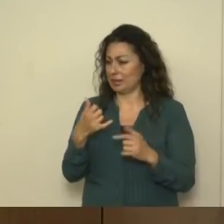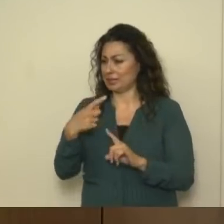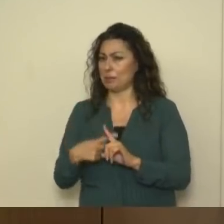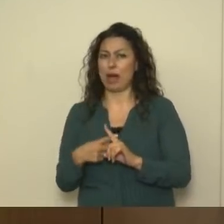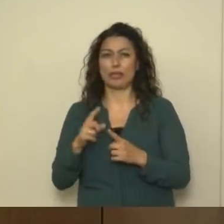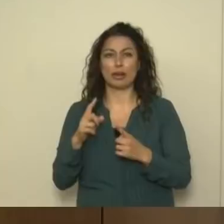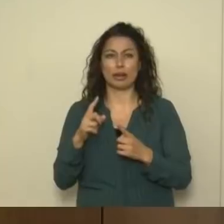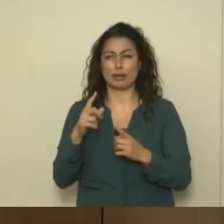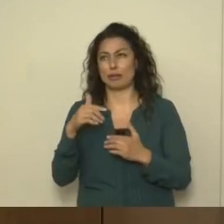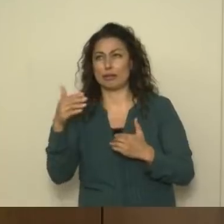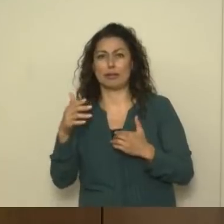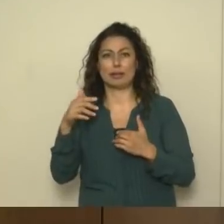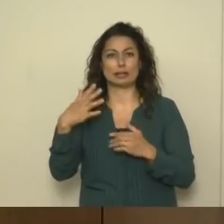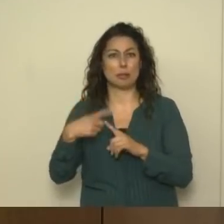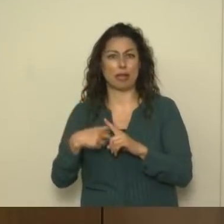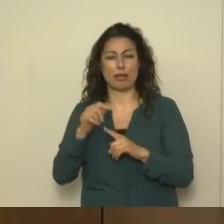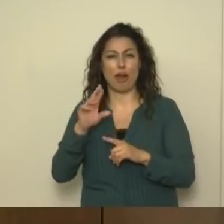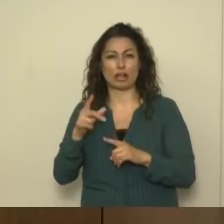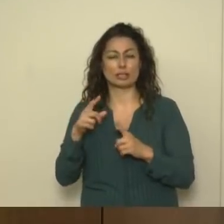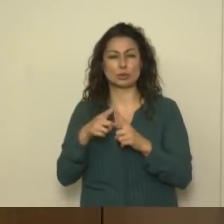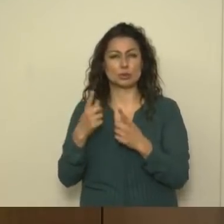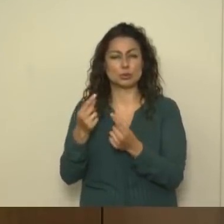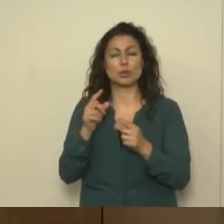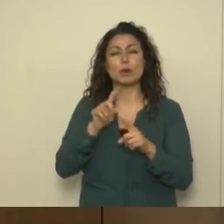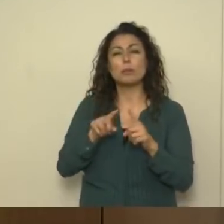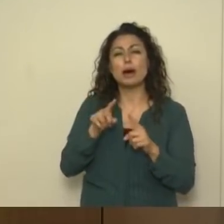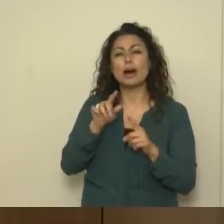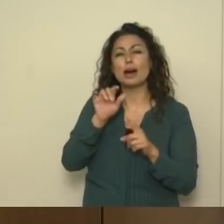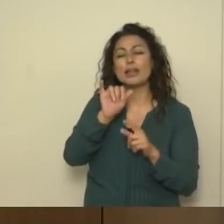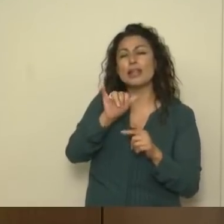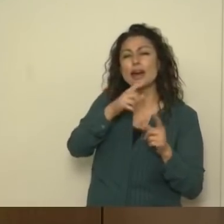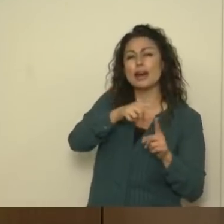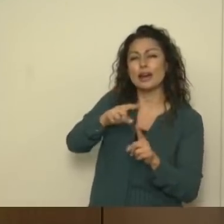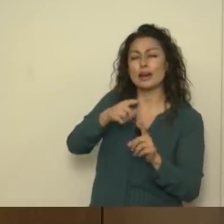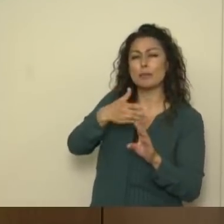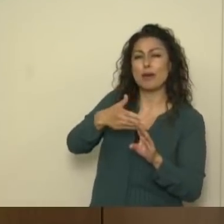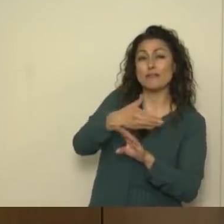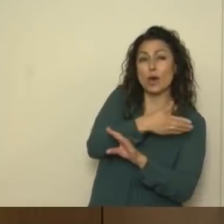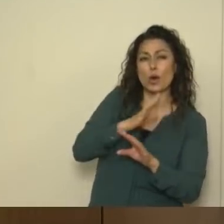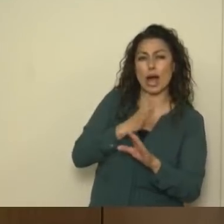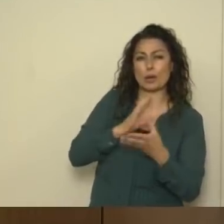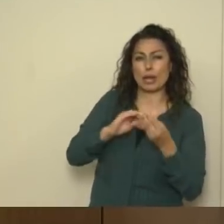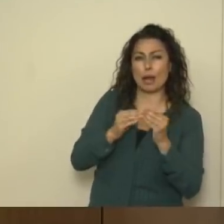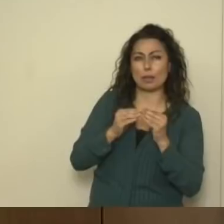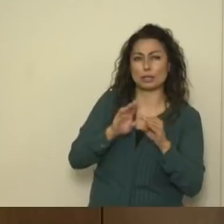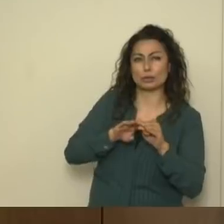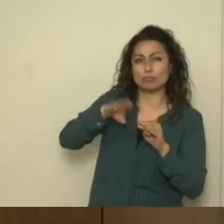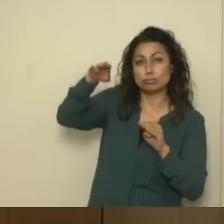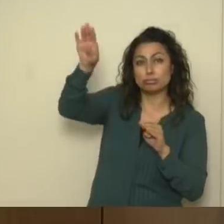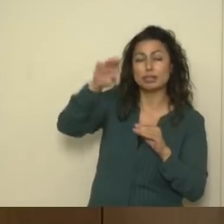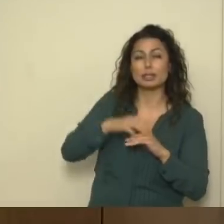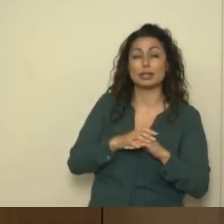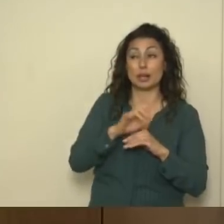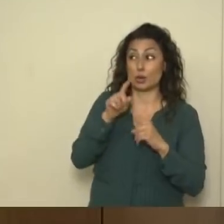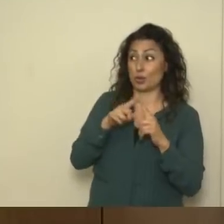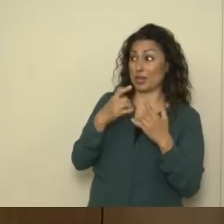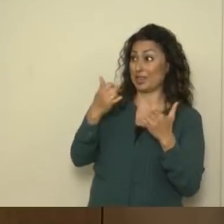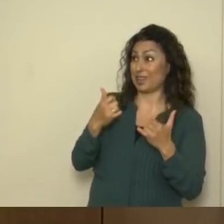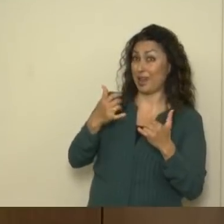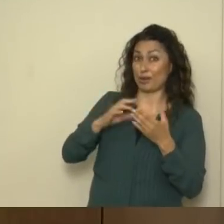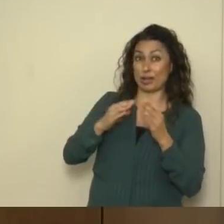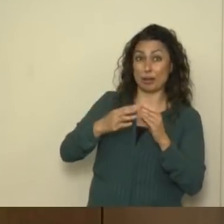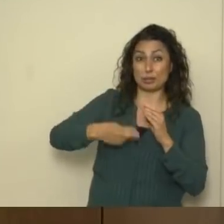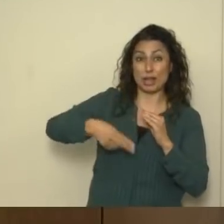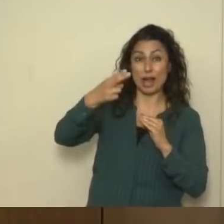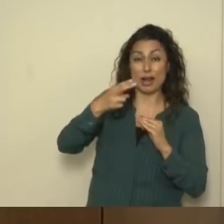also were doing that before our spread rates and prevalence rates were so high. When they're this high, the